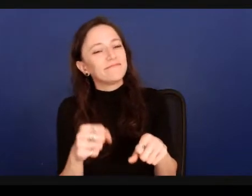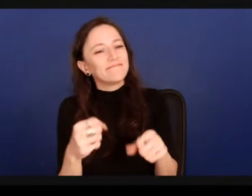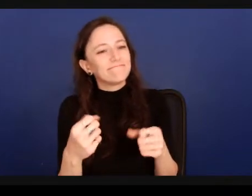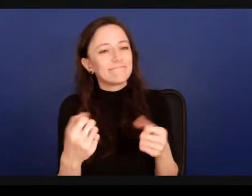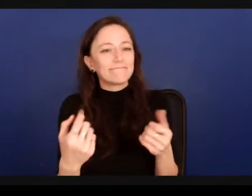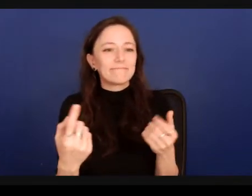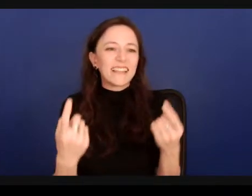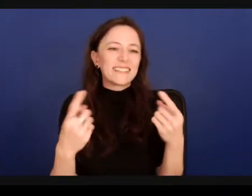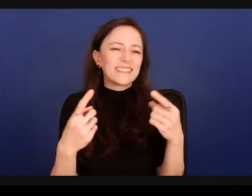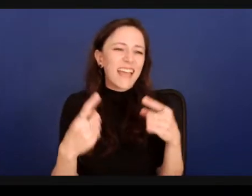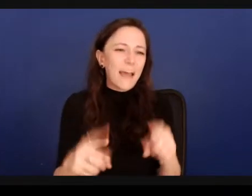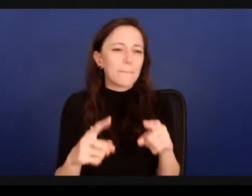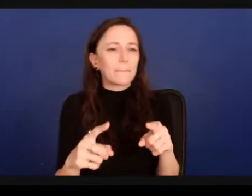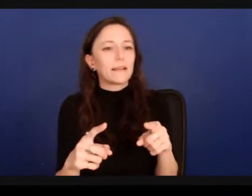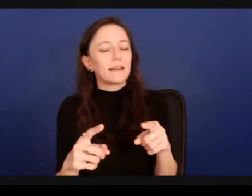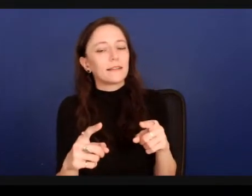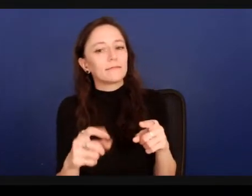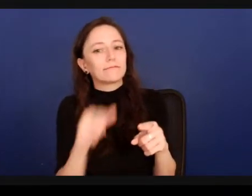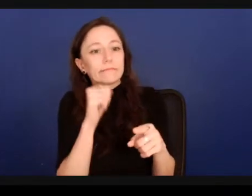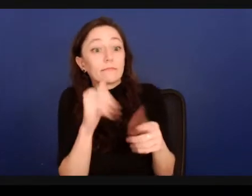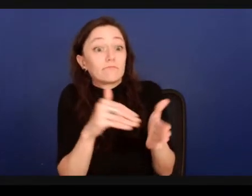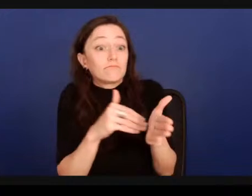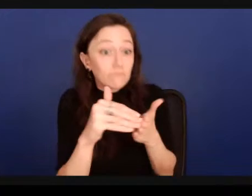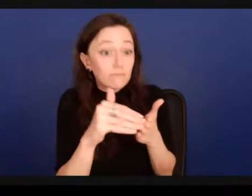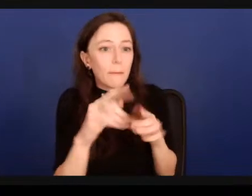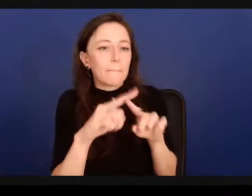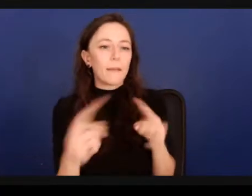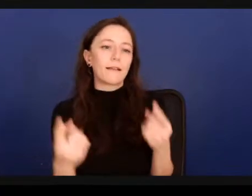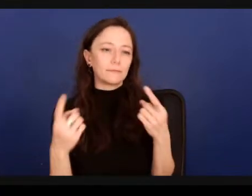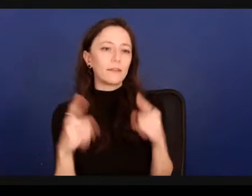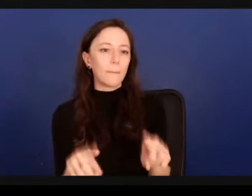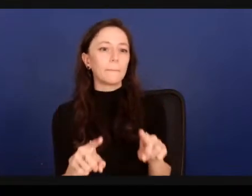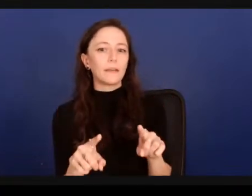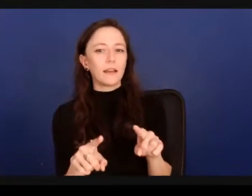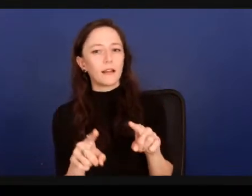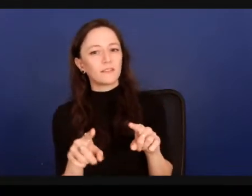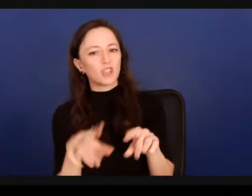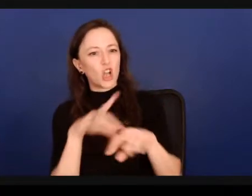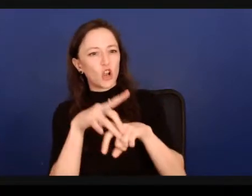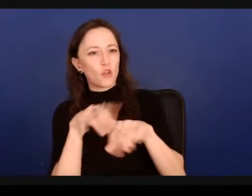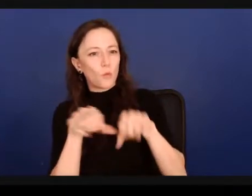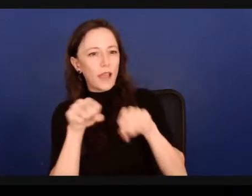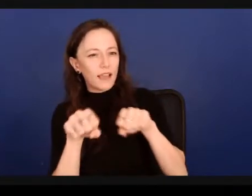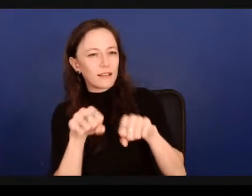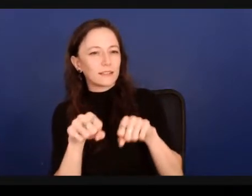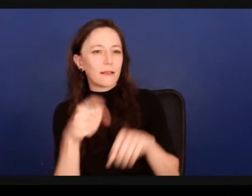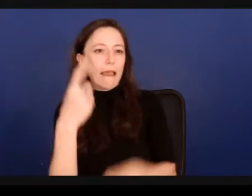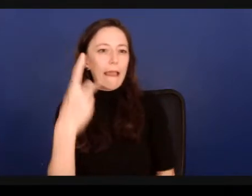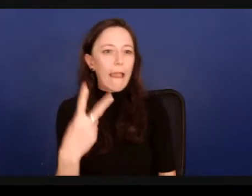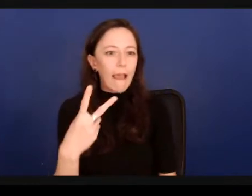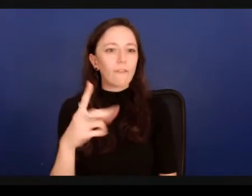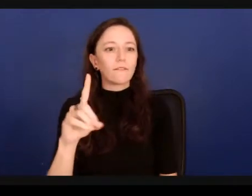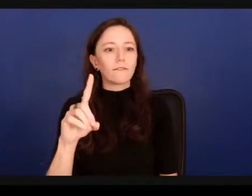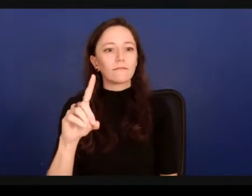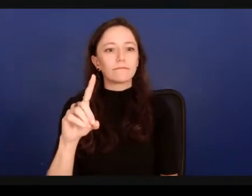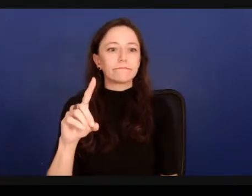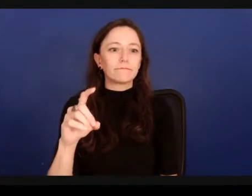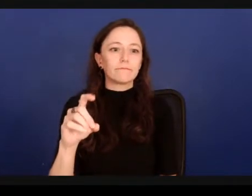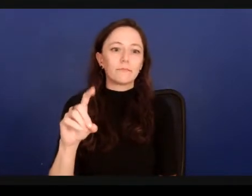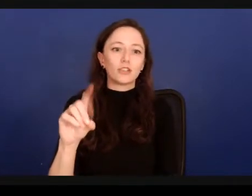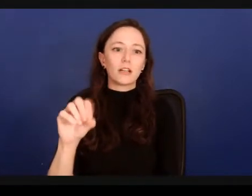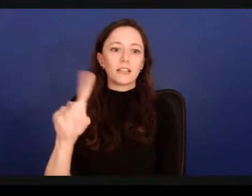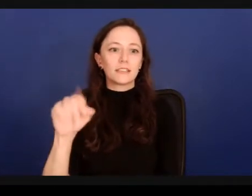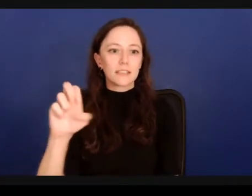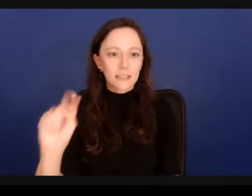earthquakes, a little bit shallower here. The ones I was pointing out to you guys was maybe half a dozen earthquakes, not that many. But it